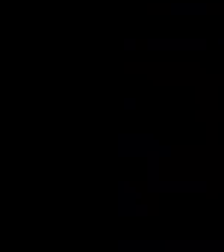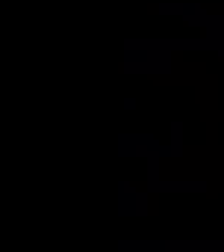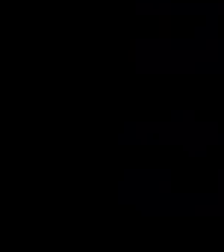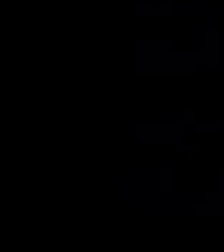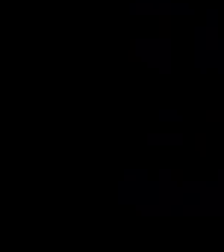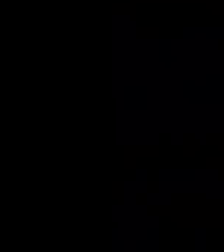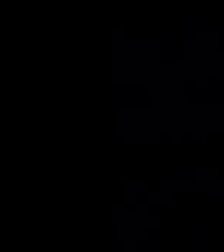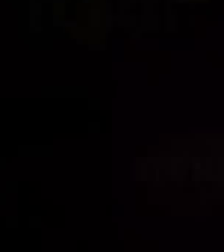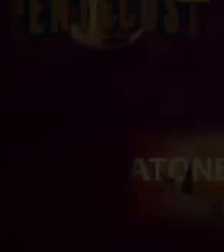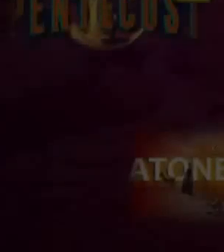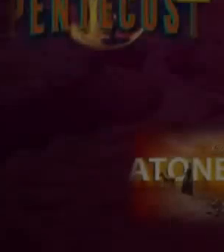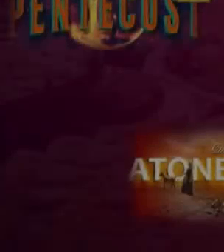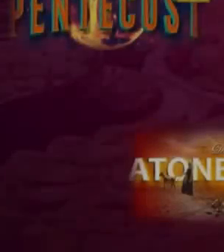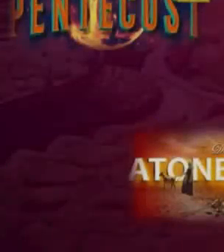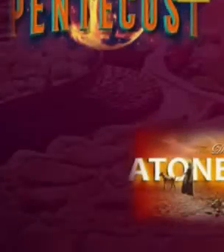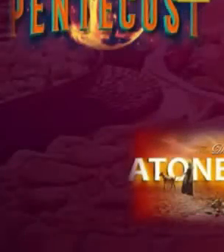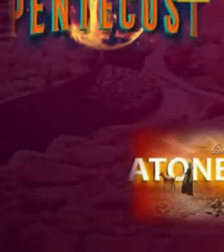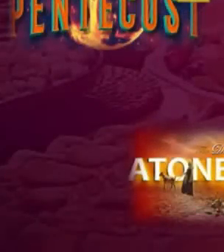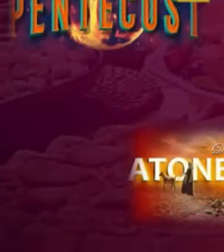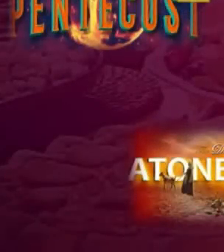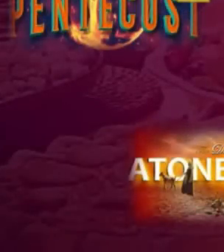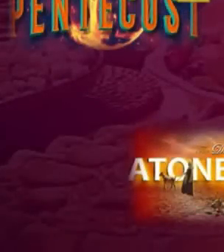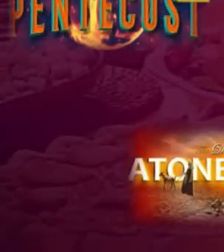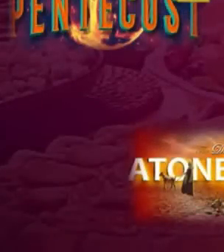Lord, I know I can stand.